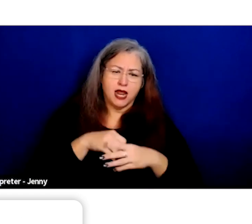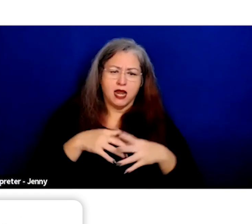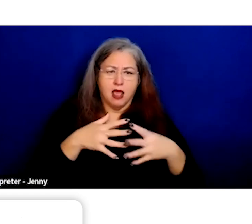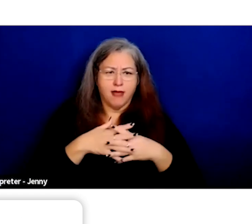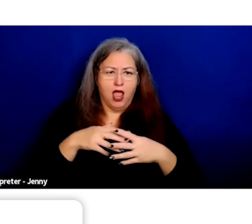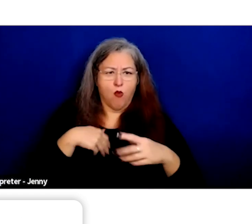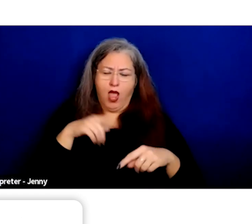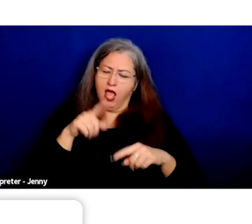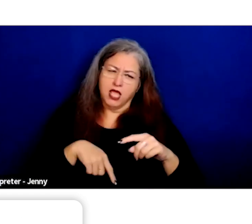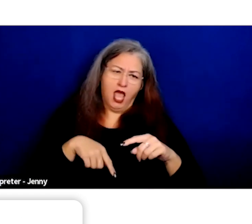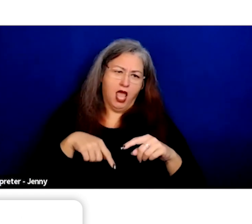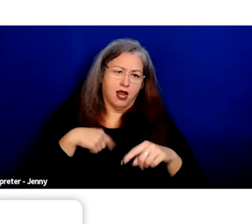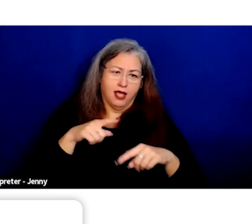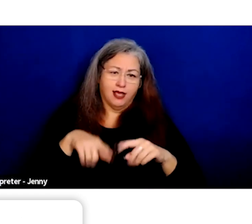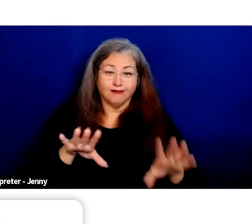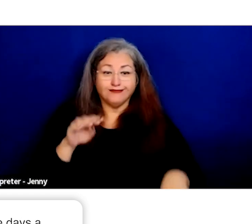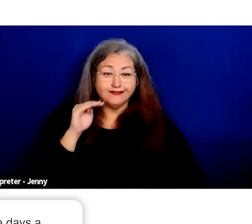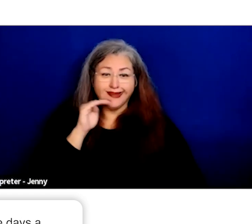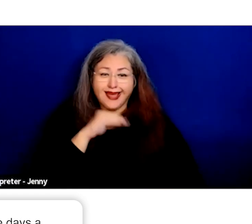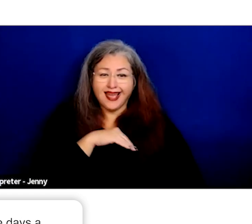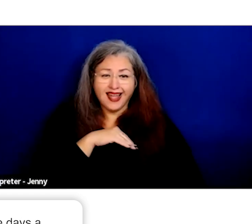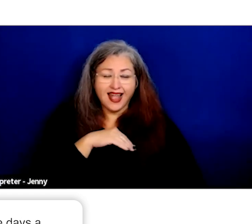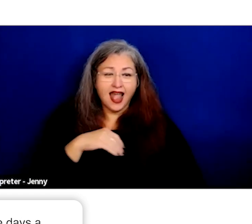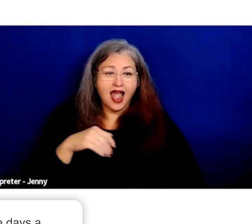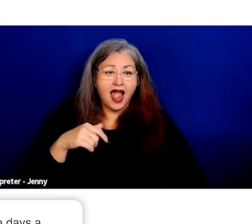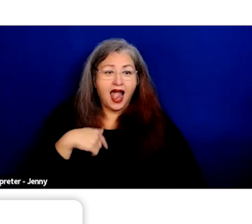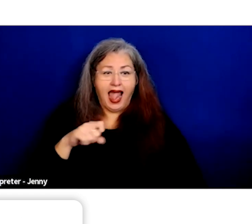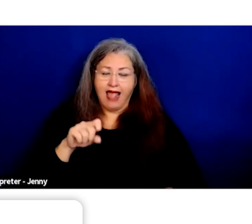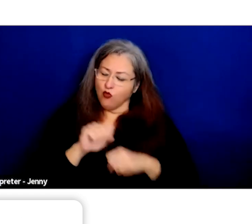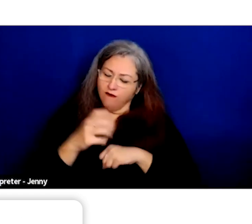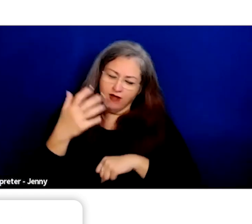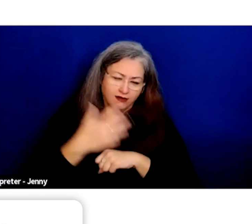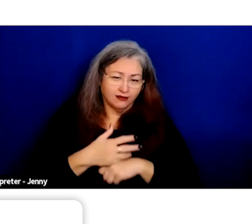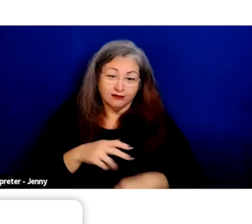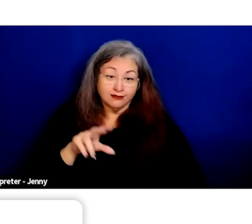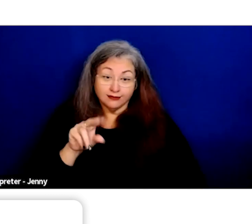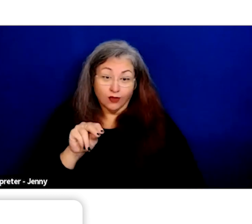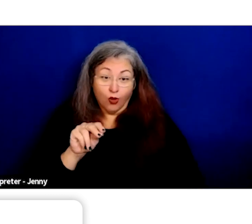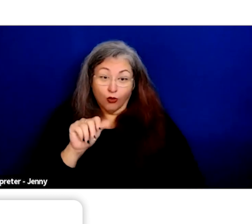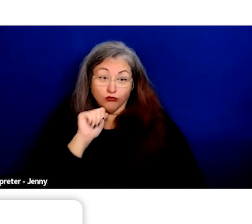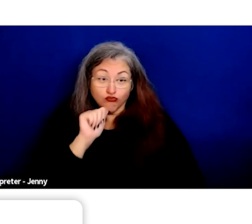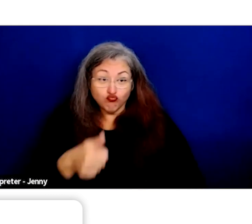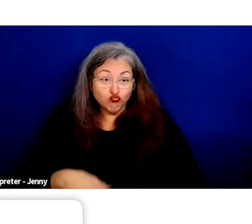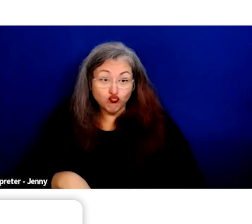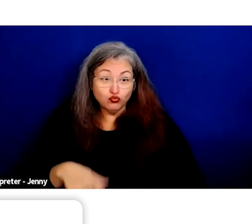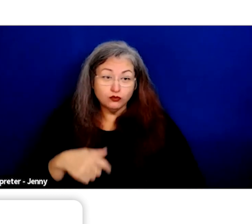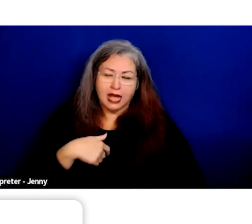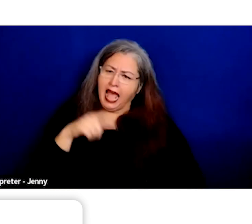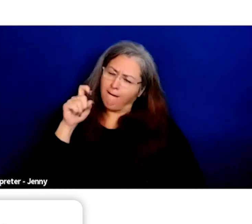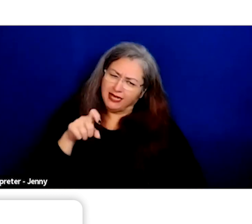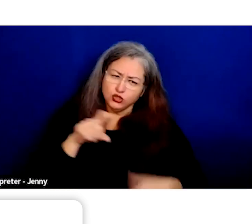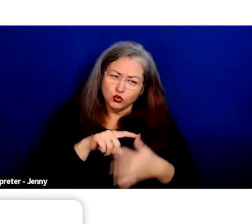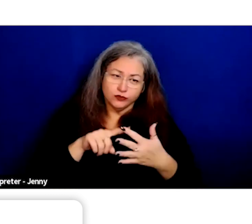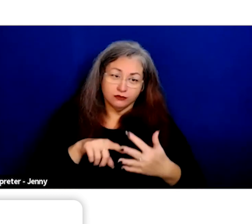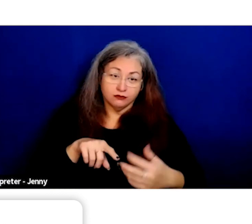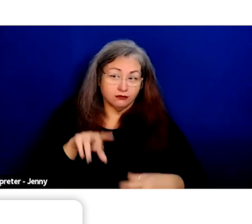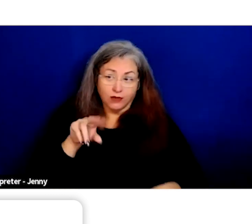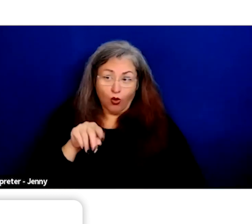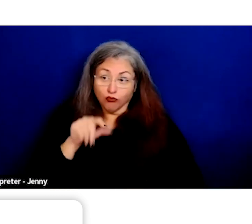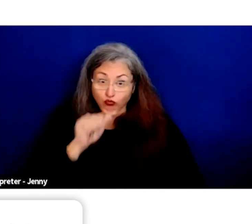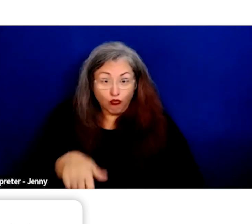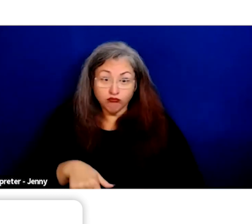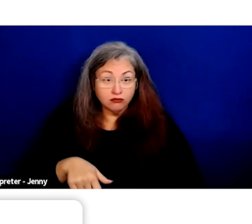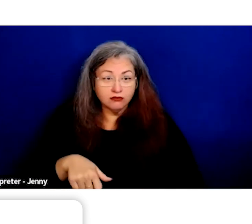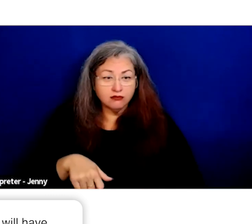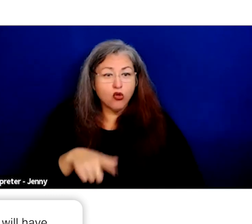can't do that. Lies. I have to work 5 days a week. No, you don't. I need to do this. The fuck you do.